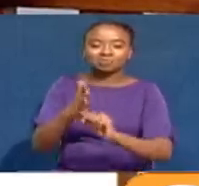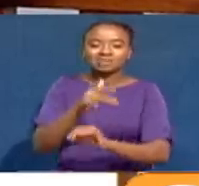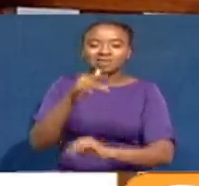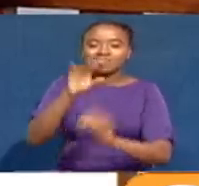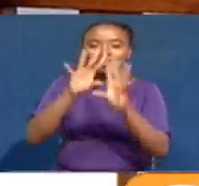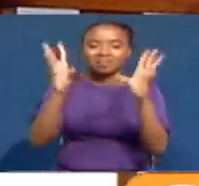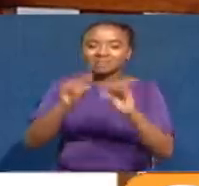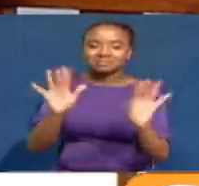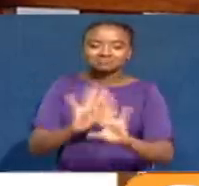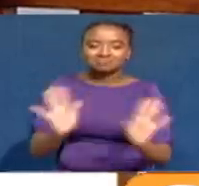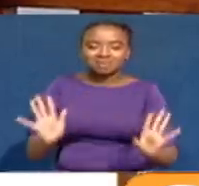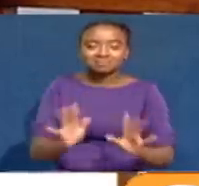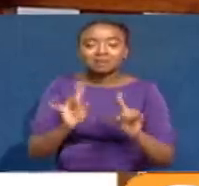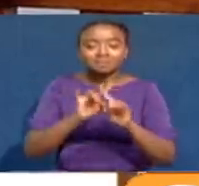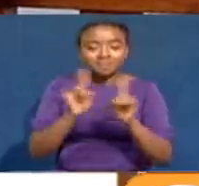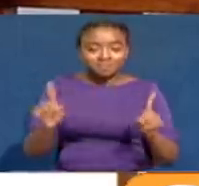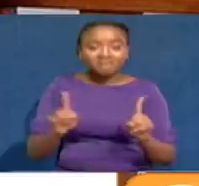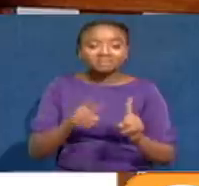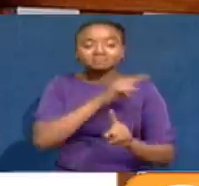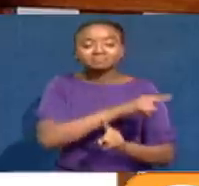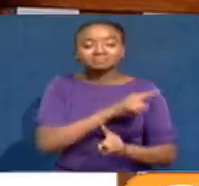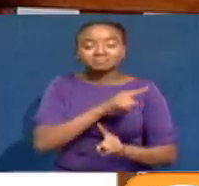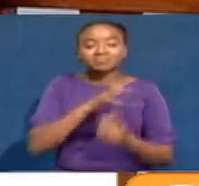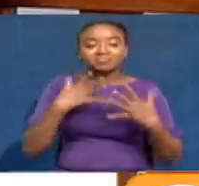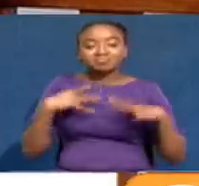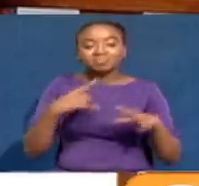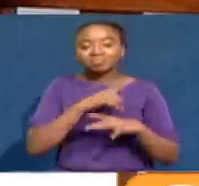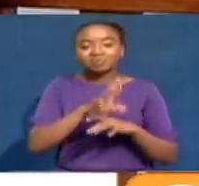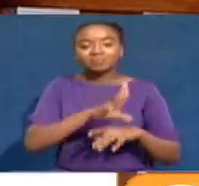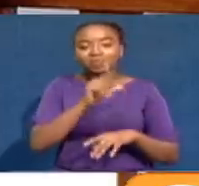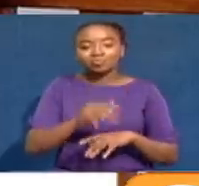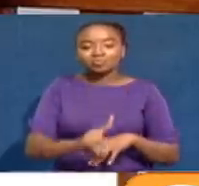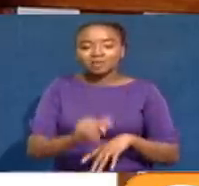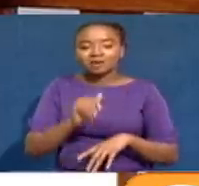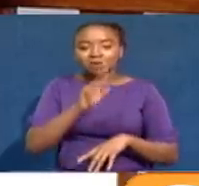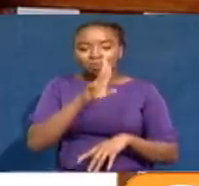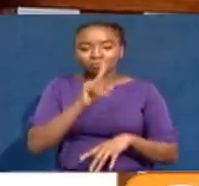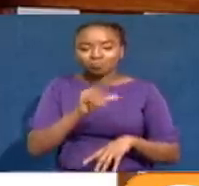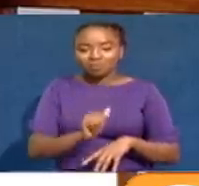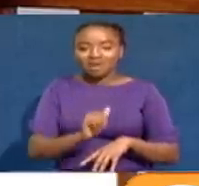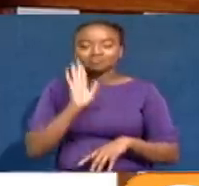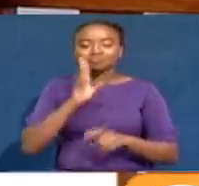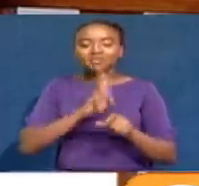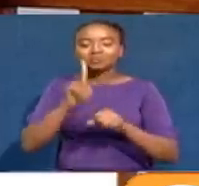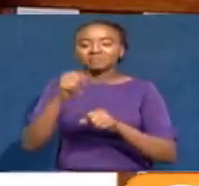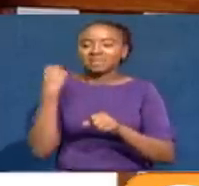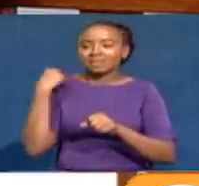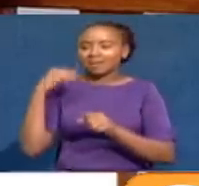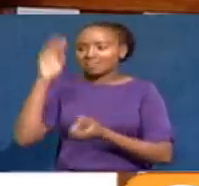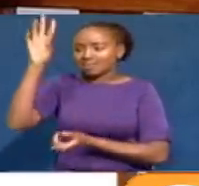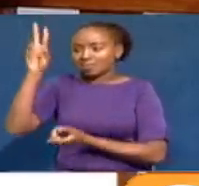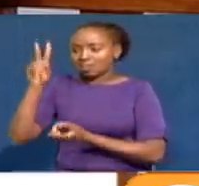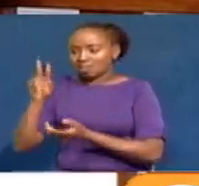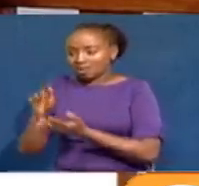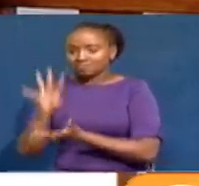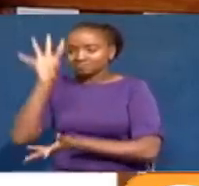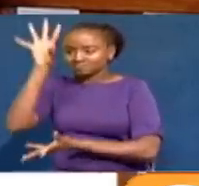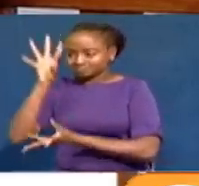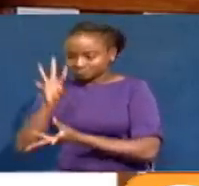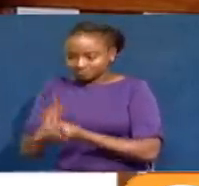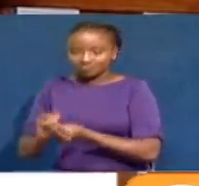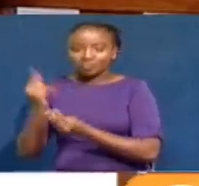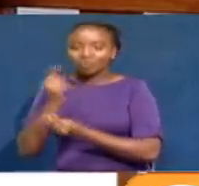It isn't there. But they will use those figures, and I'm telling you, it's just purely for the value of incitement and the value of excitement.